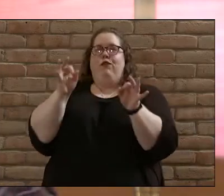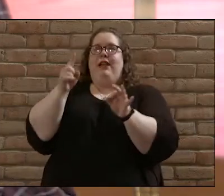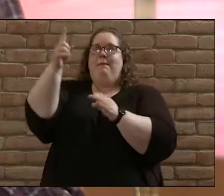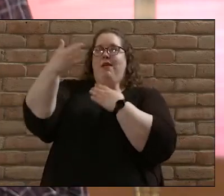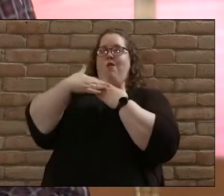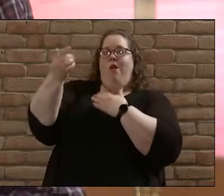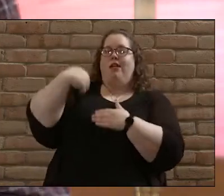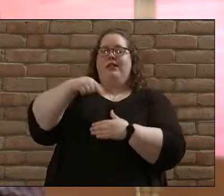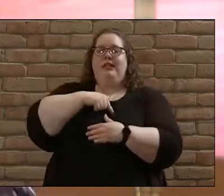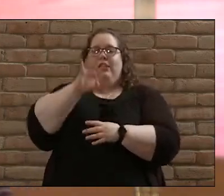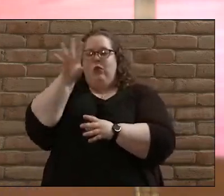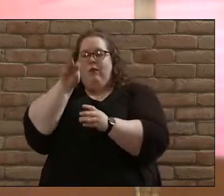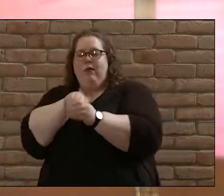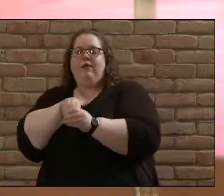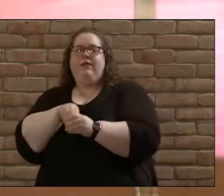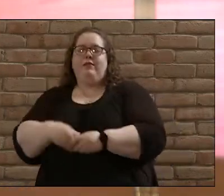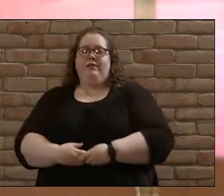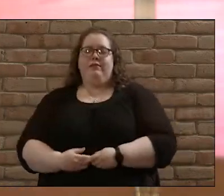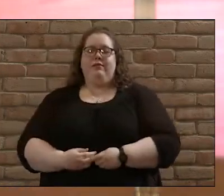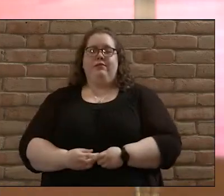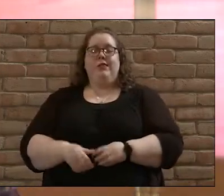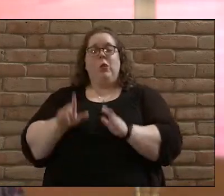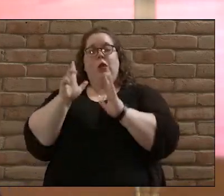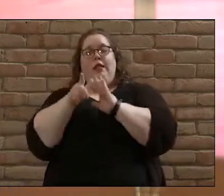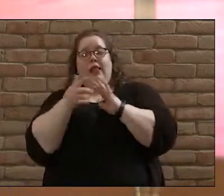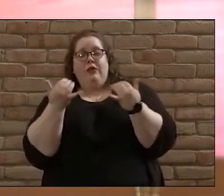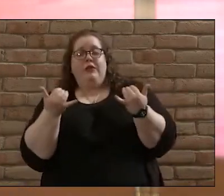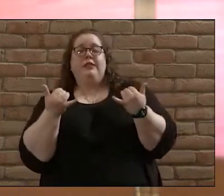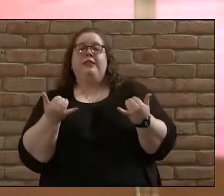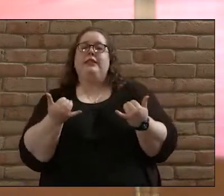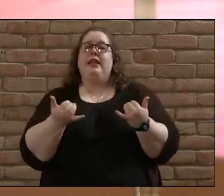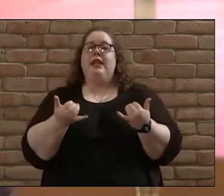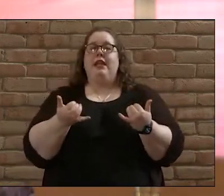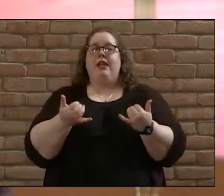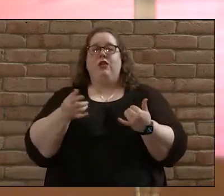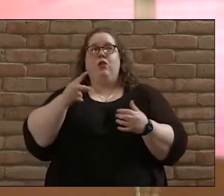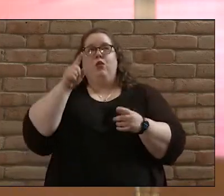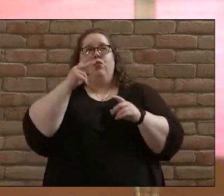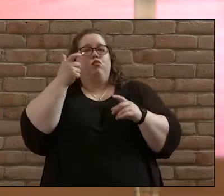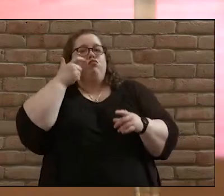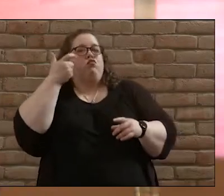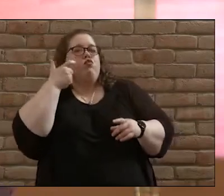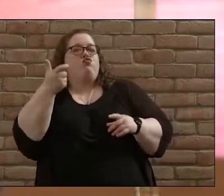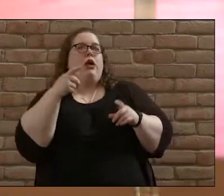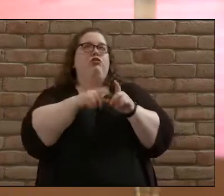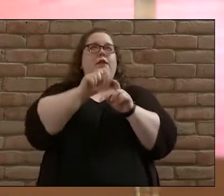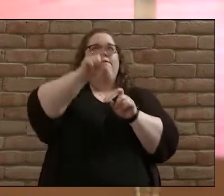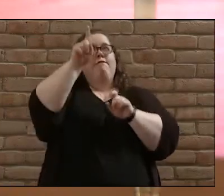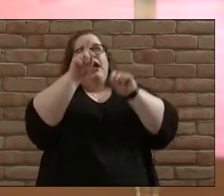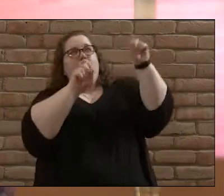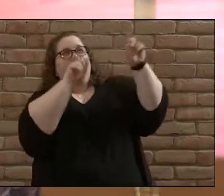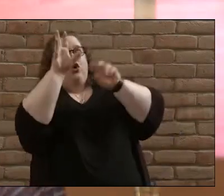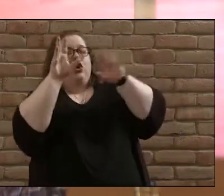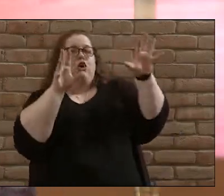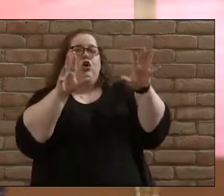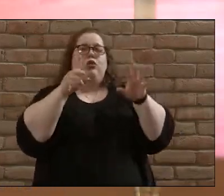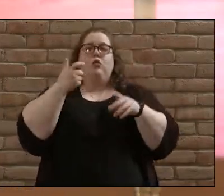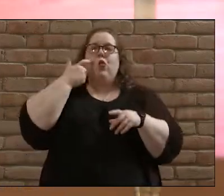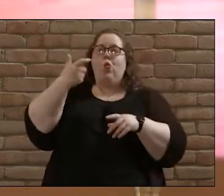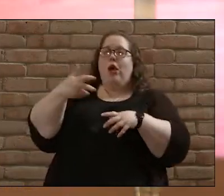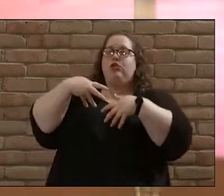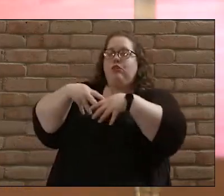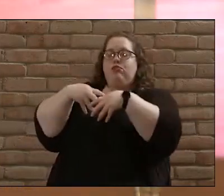in. And so later on today, when you are watching fireworks or watching a parade or however it is that you choose